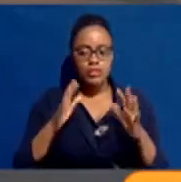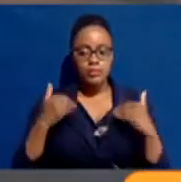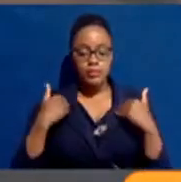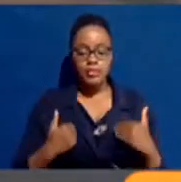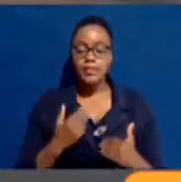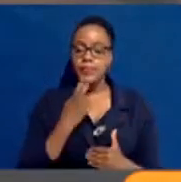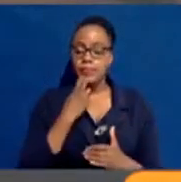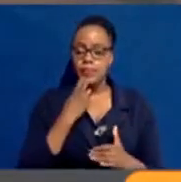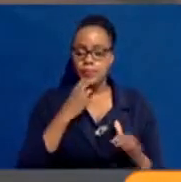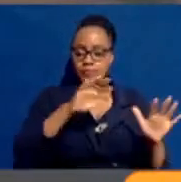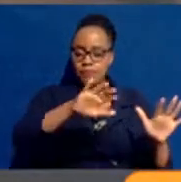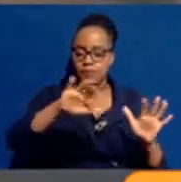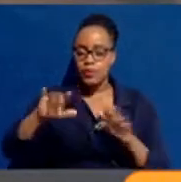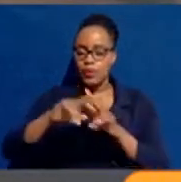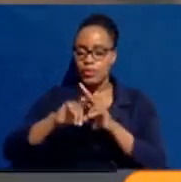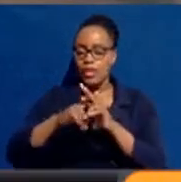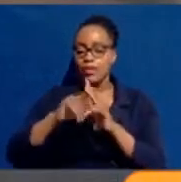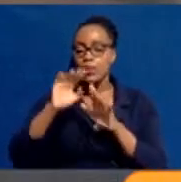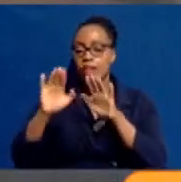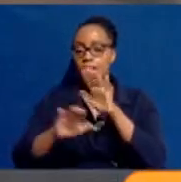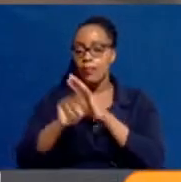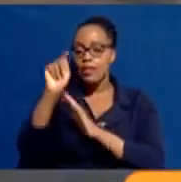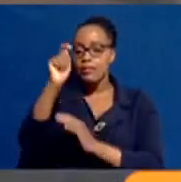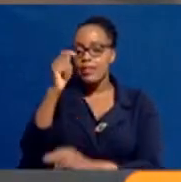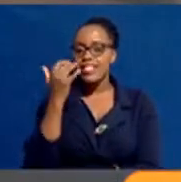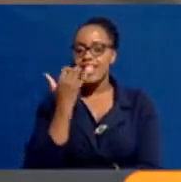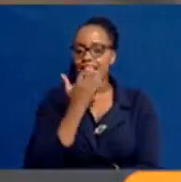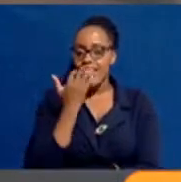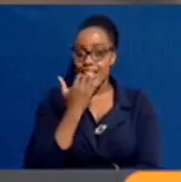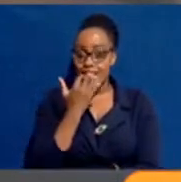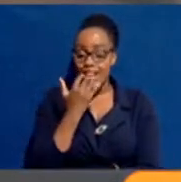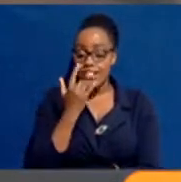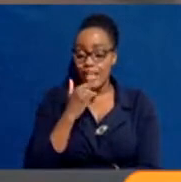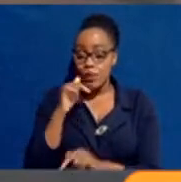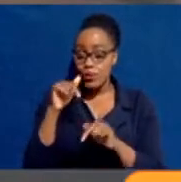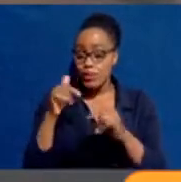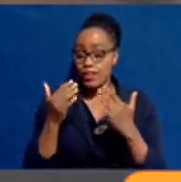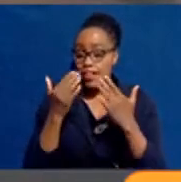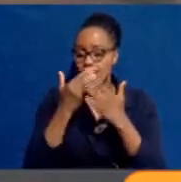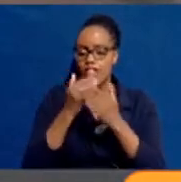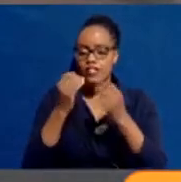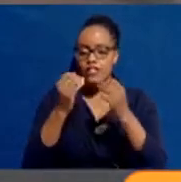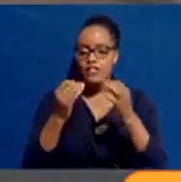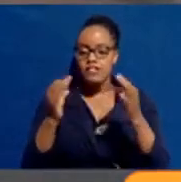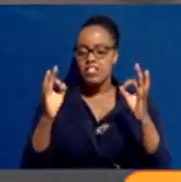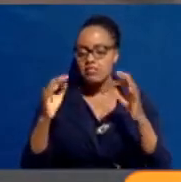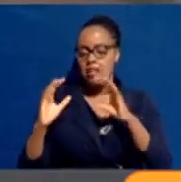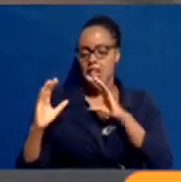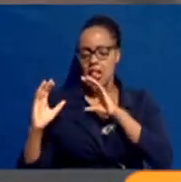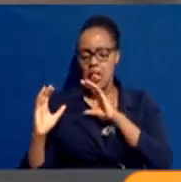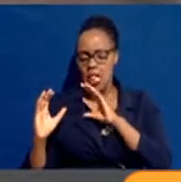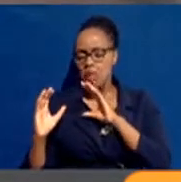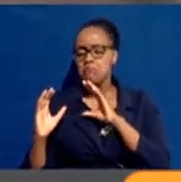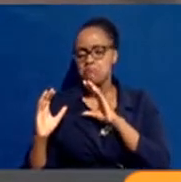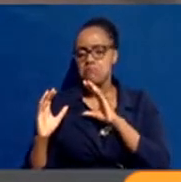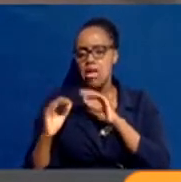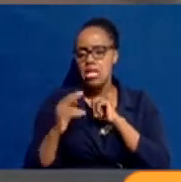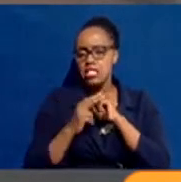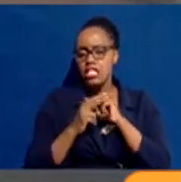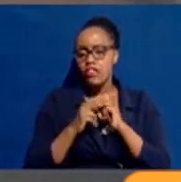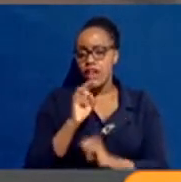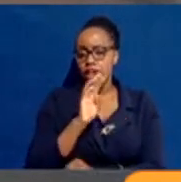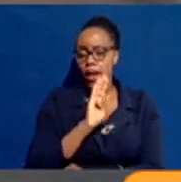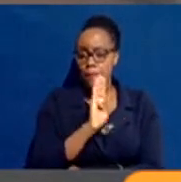Let's begin with the Deputy President, Rigathi Gachagua, who is tonight free of the burden of a 7